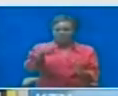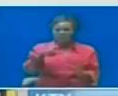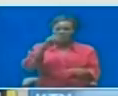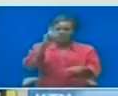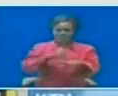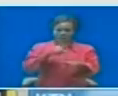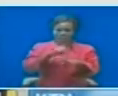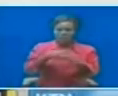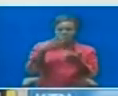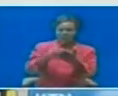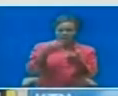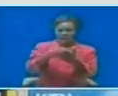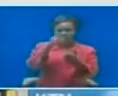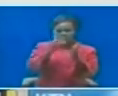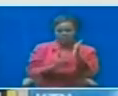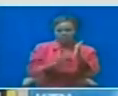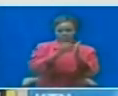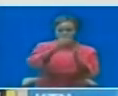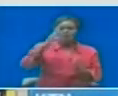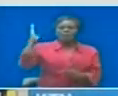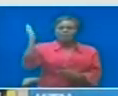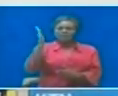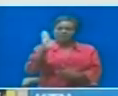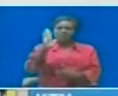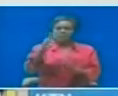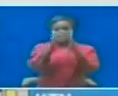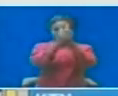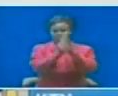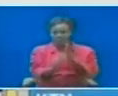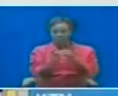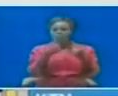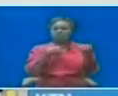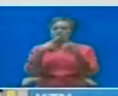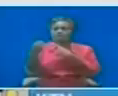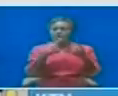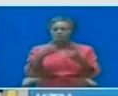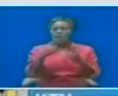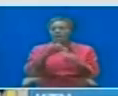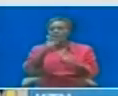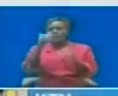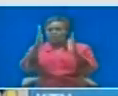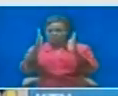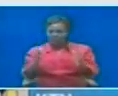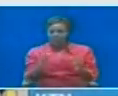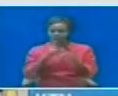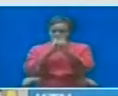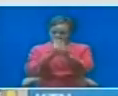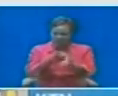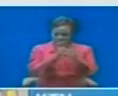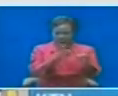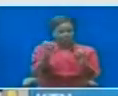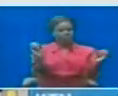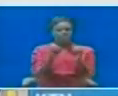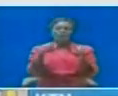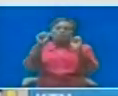time, money and effort in the development of their presentation skills. Speaking is not a talent, according to what they say, but